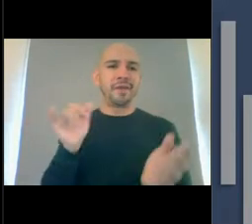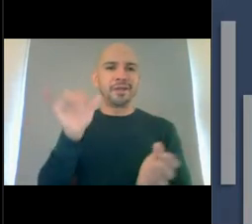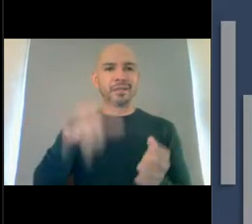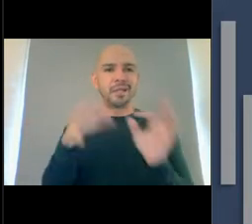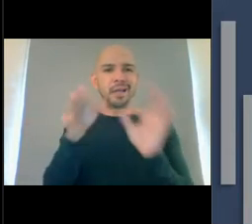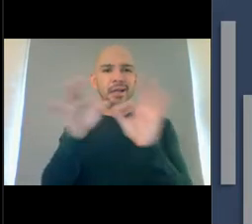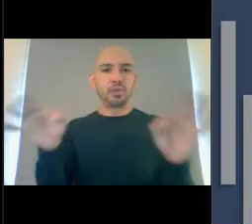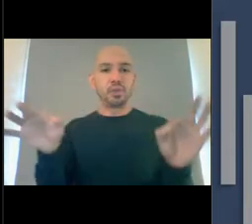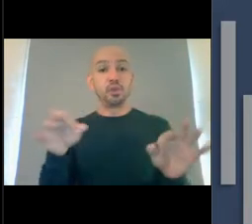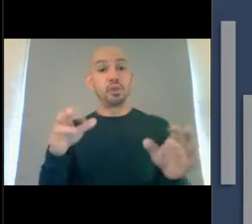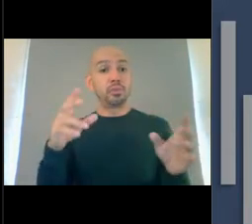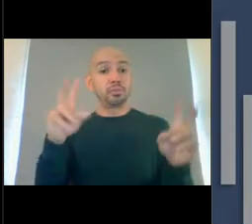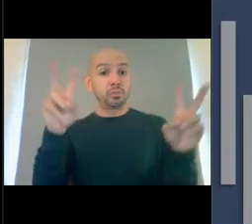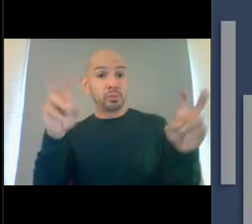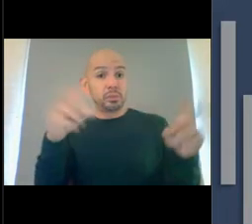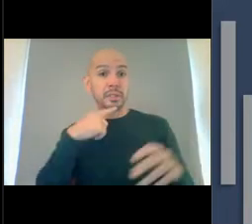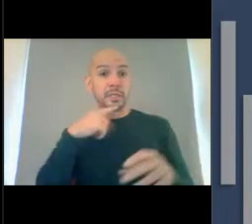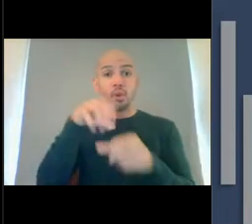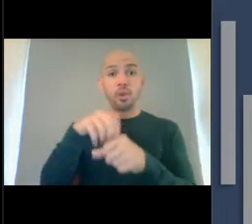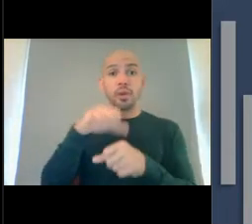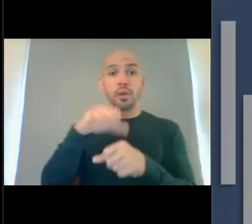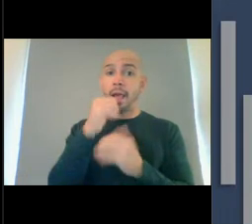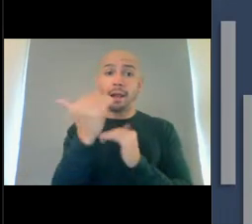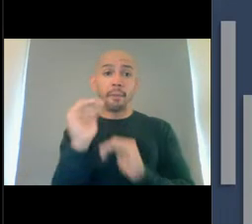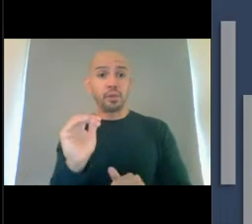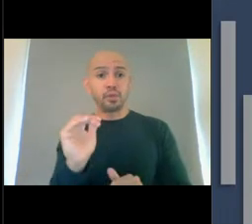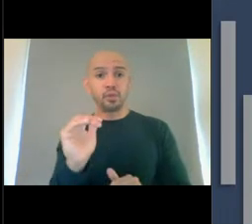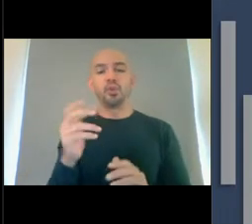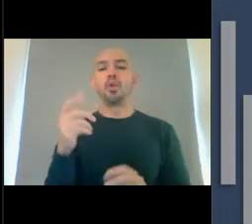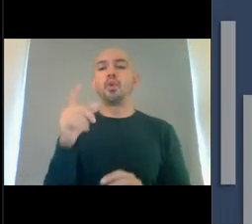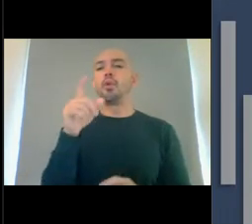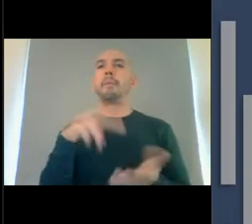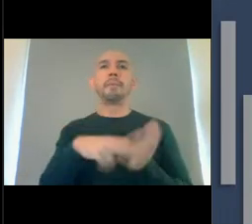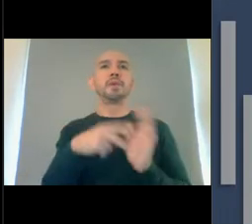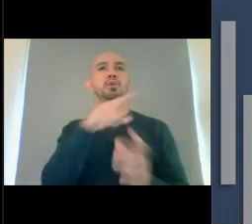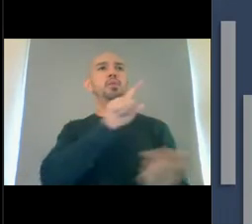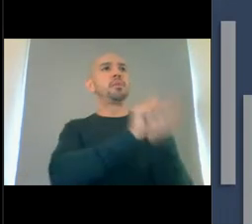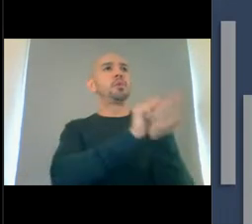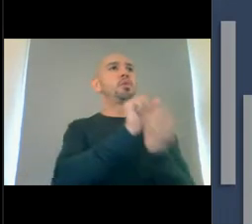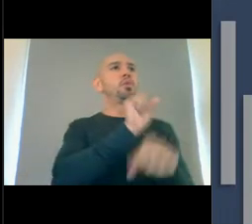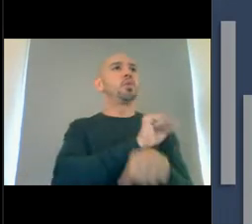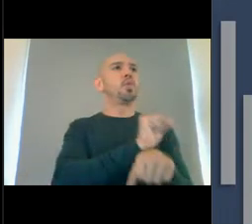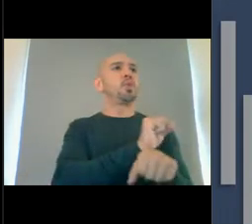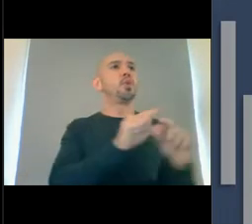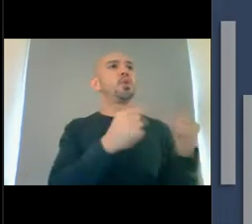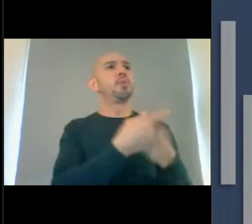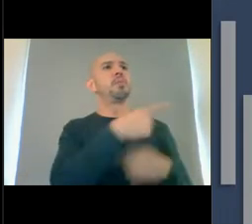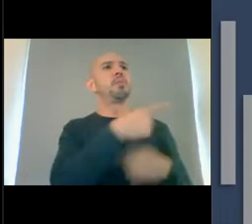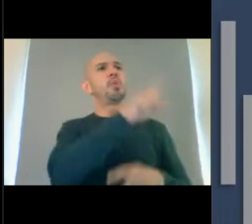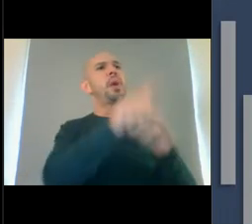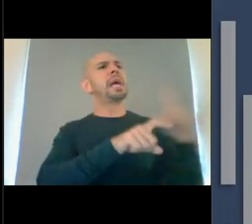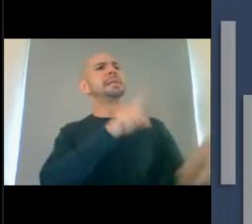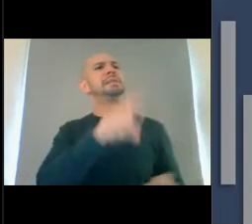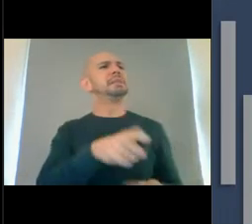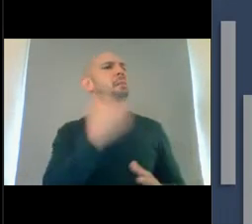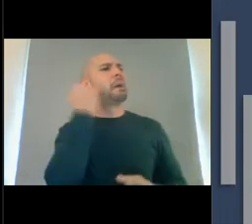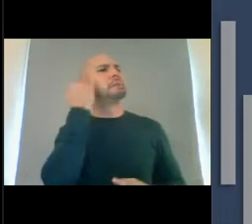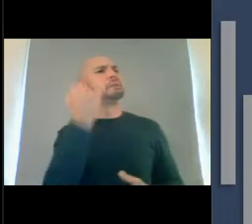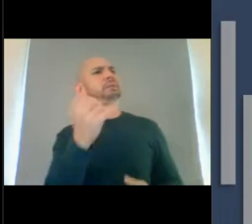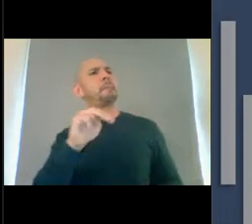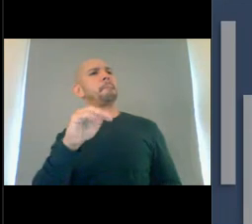but not limited to i would ask that when you you meet with a work group you ask them about the idea of mode shift and how that